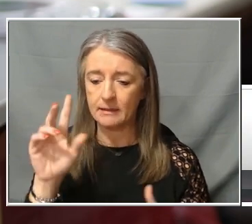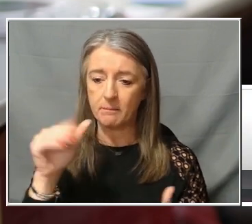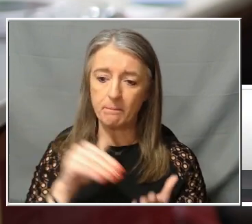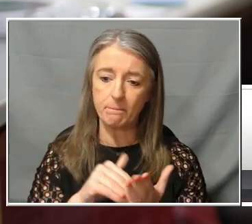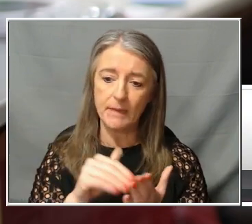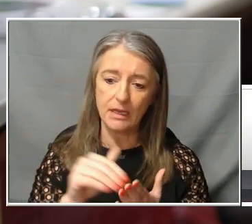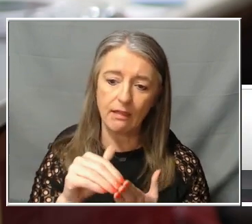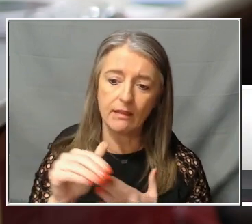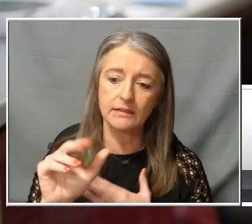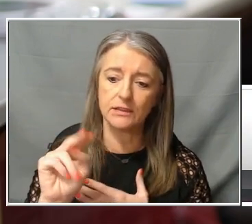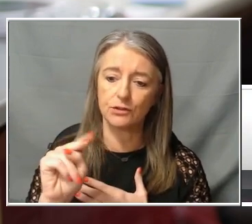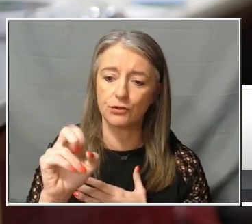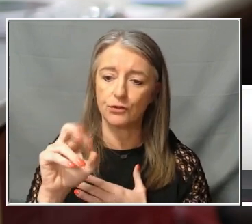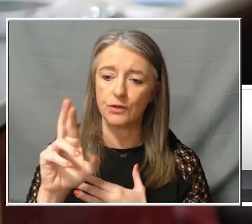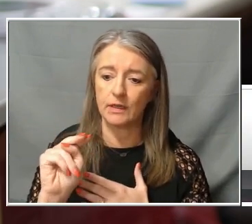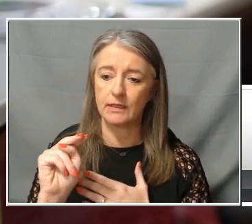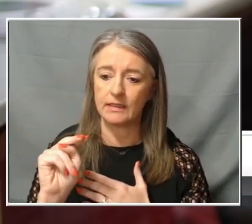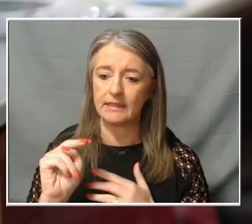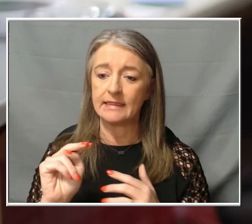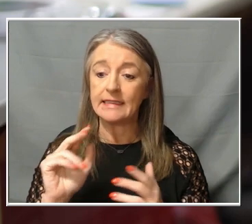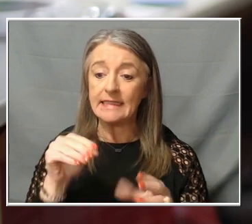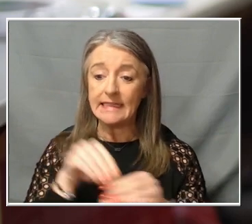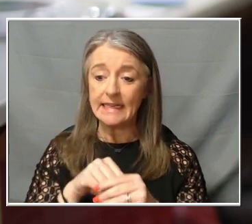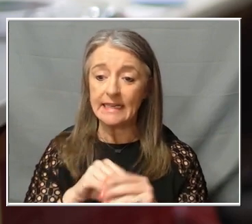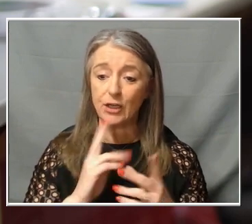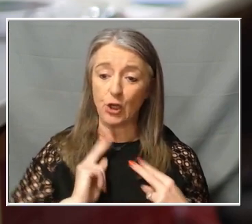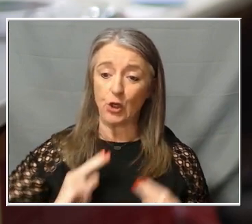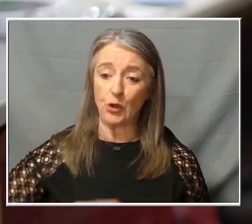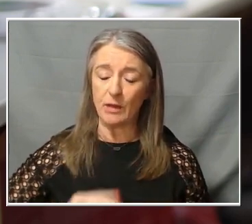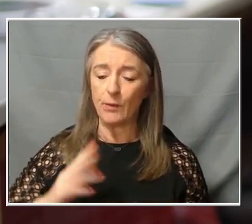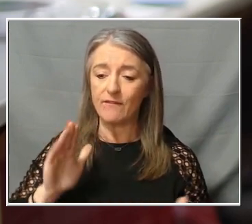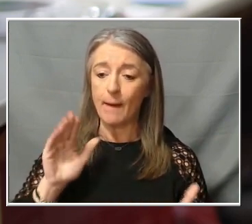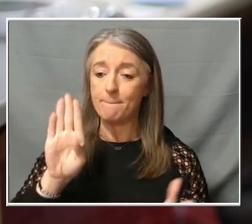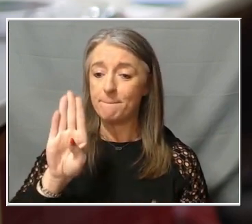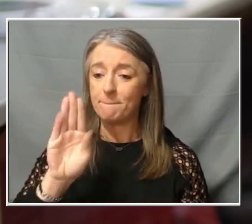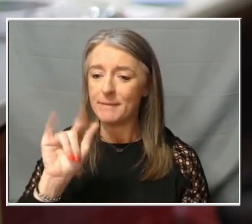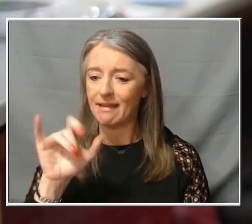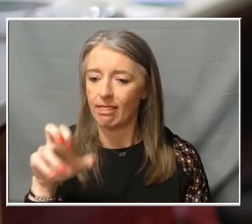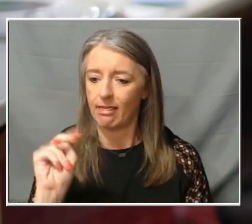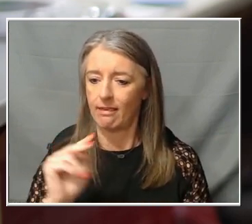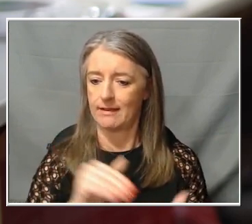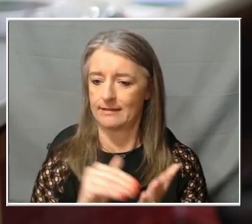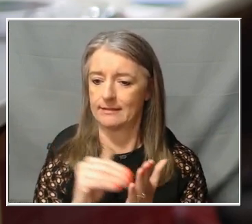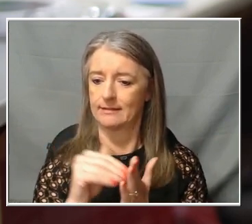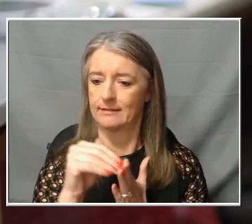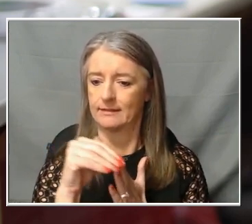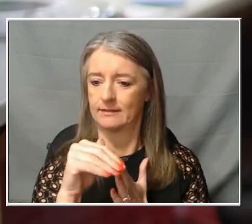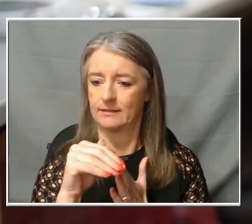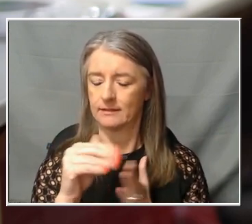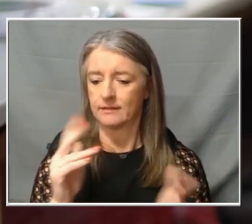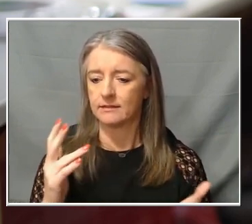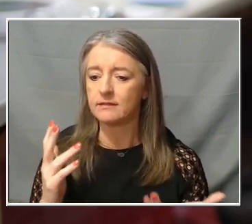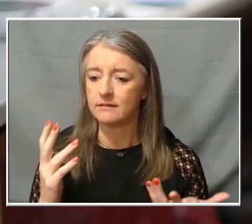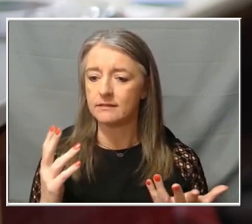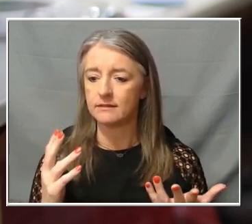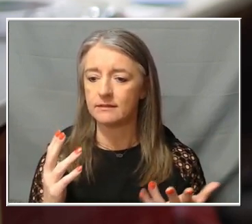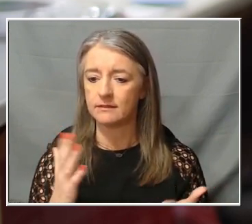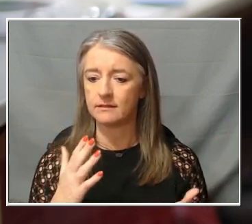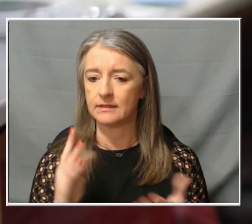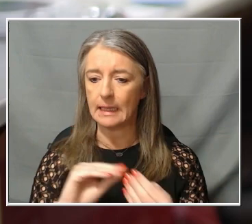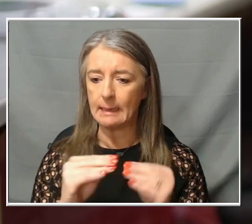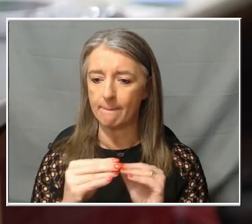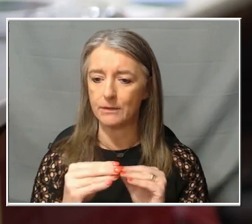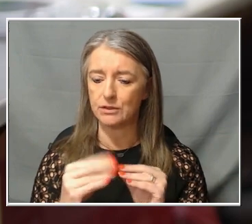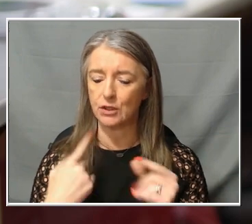neurons. But in our brain, we have billions. So you can imagine simply the number games itself suggests that there are some